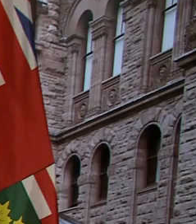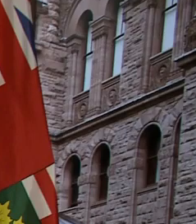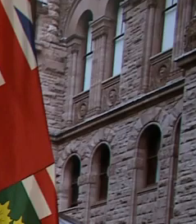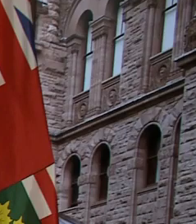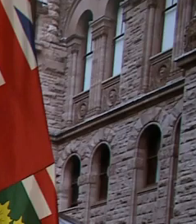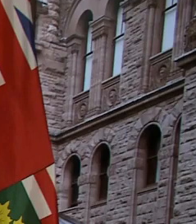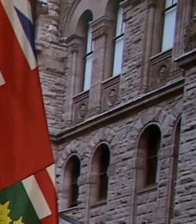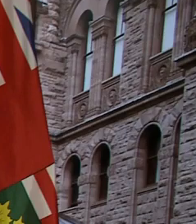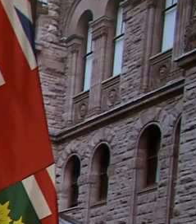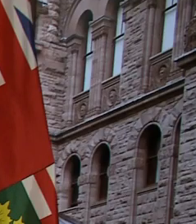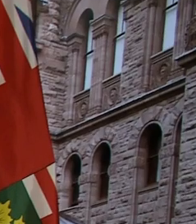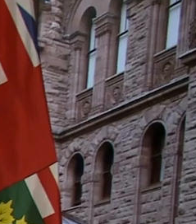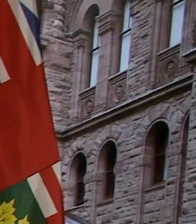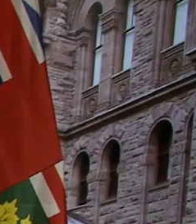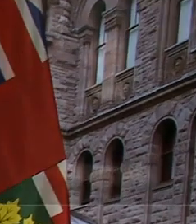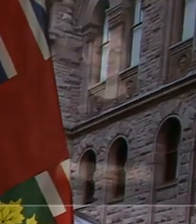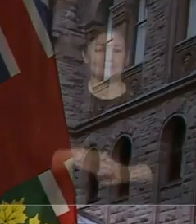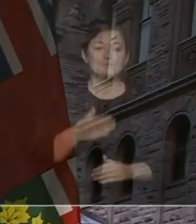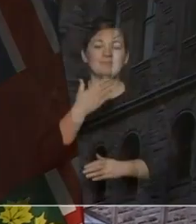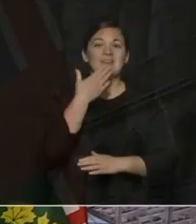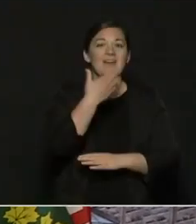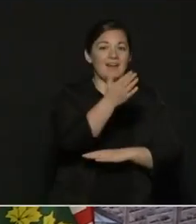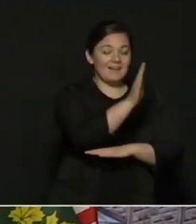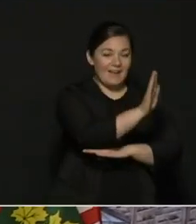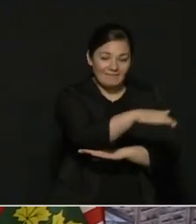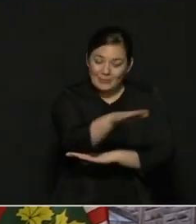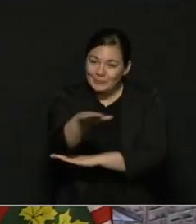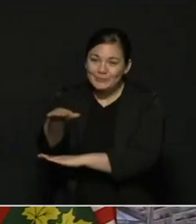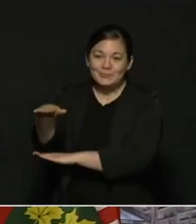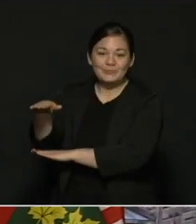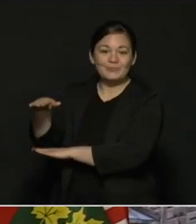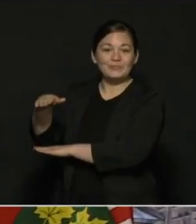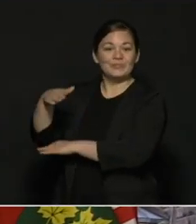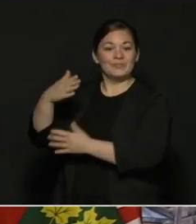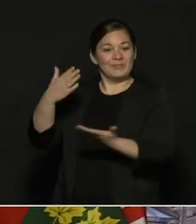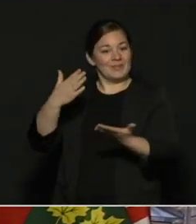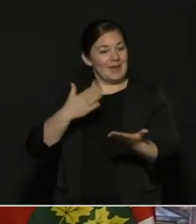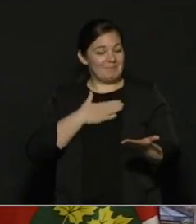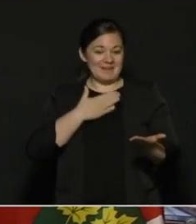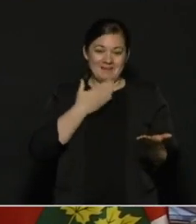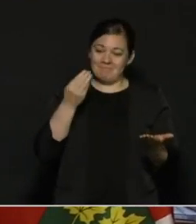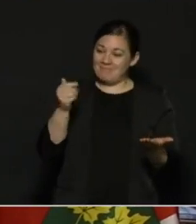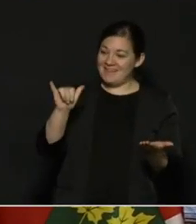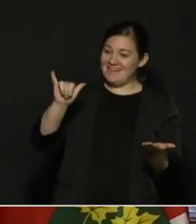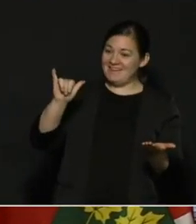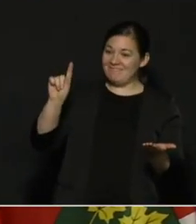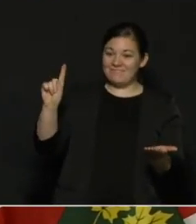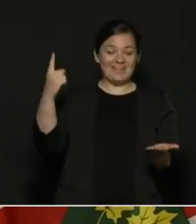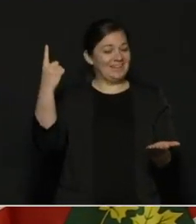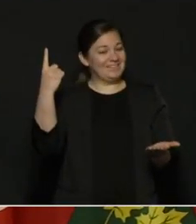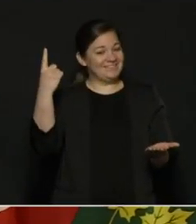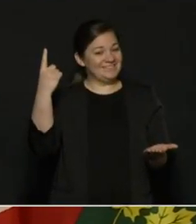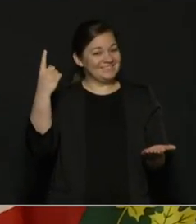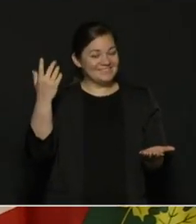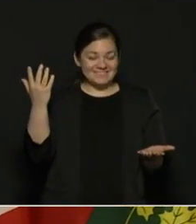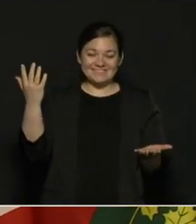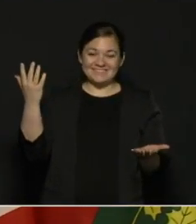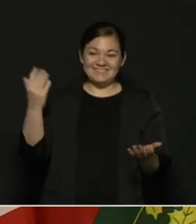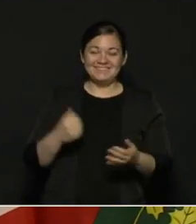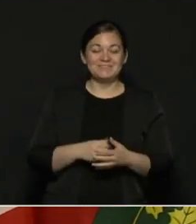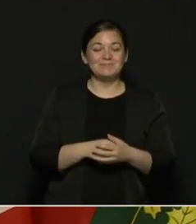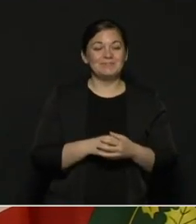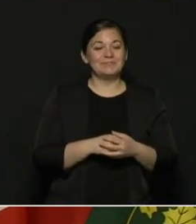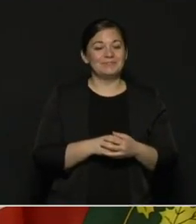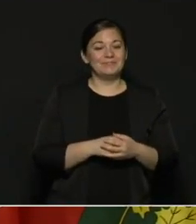good afternoon and good 1st of May. And so I said we finished another